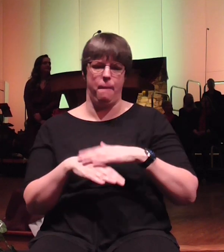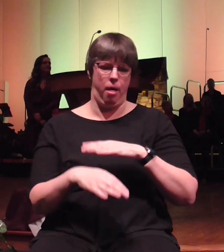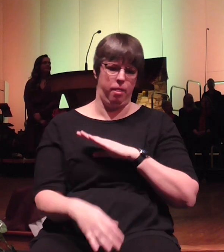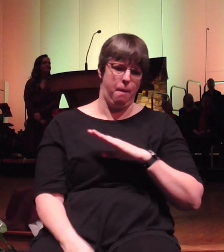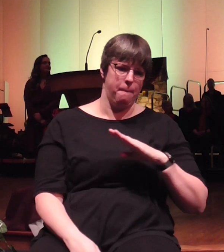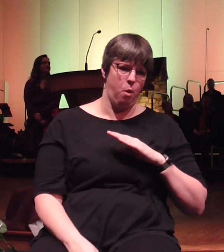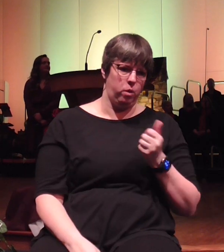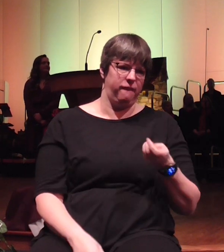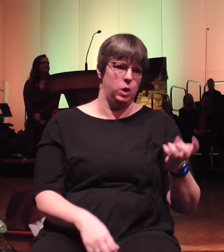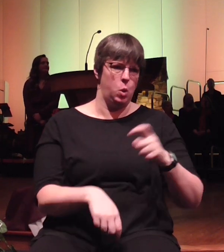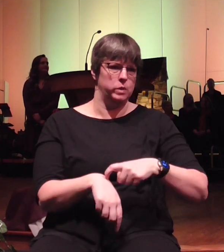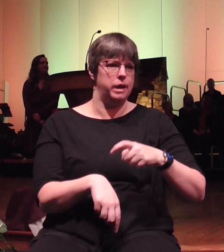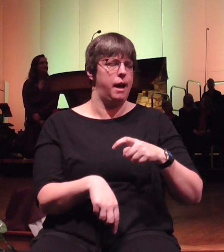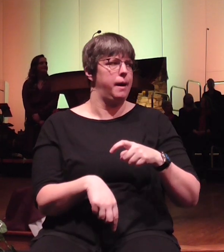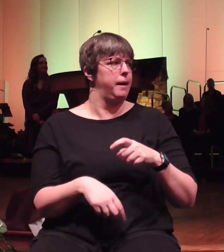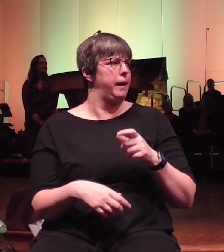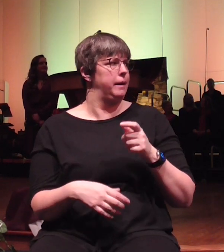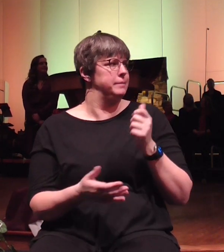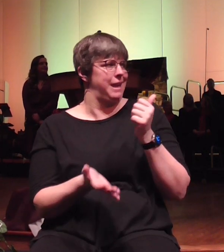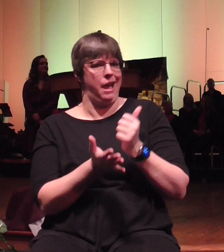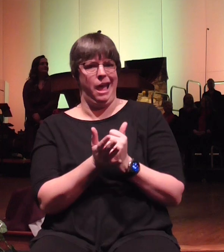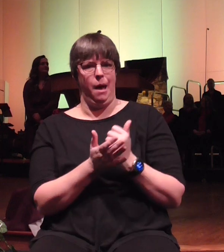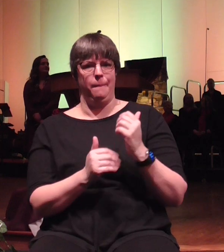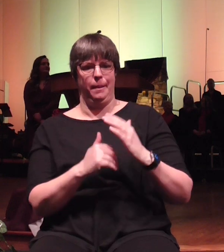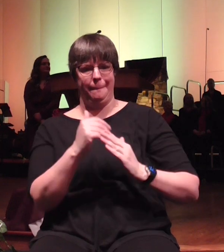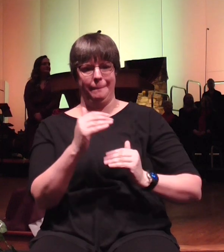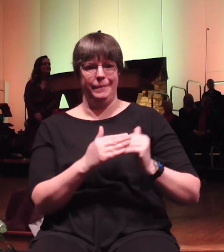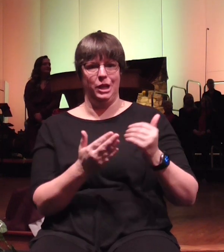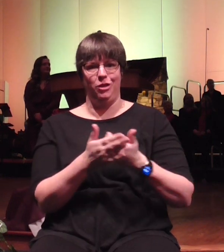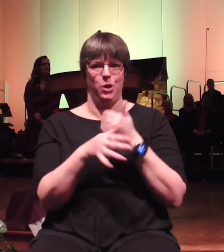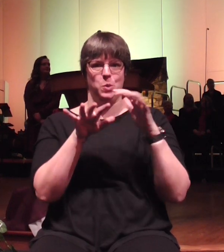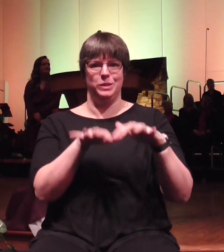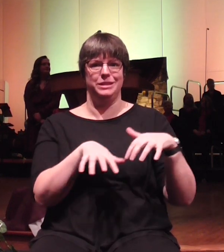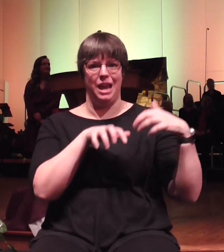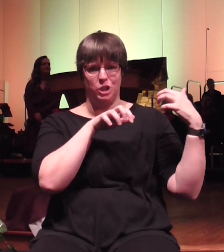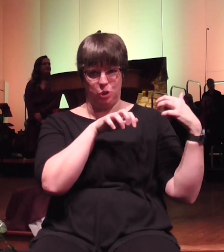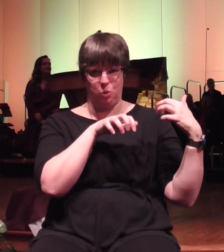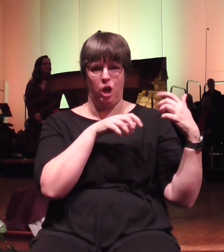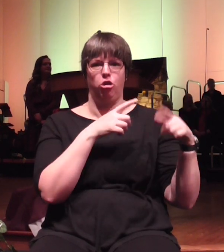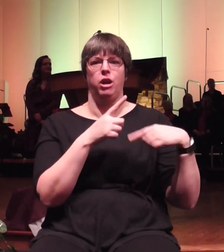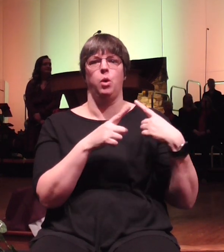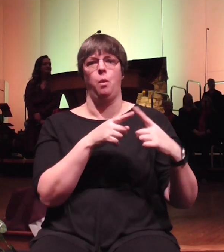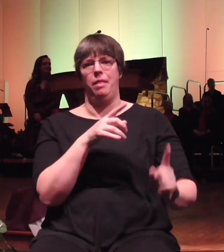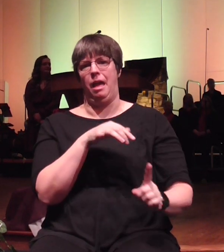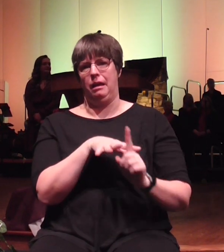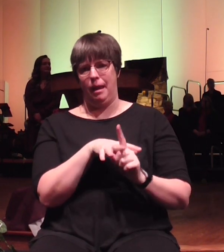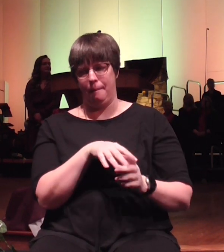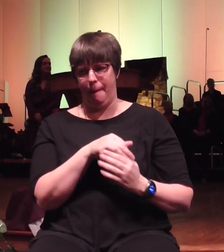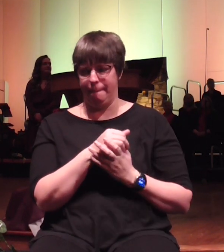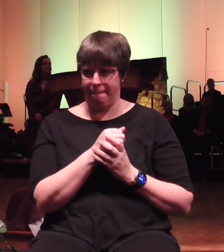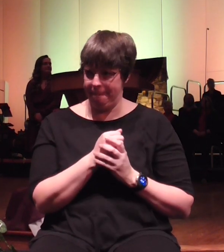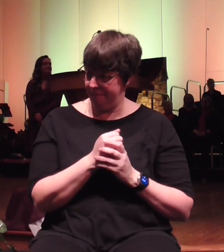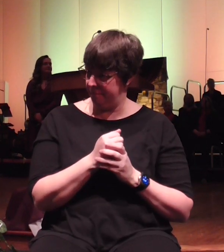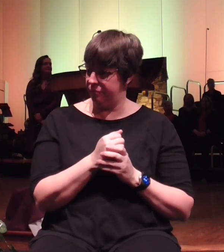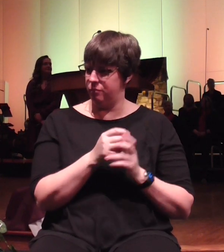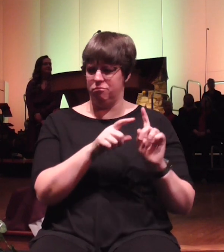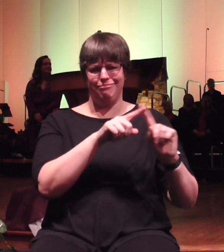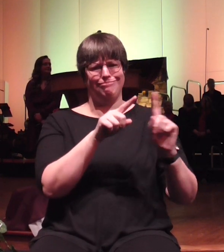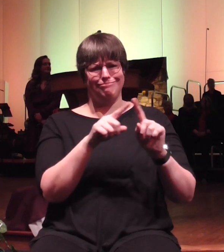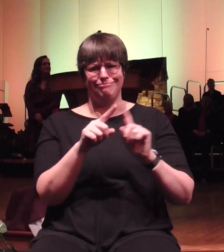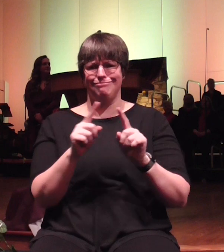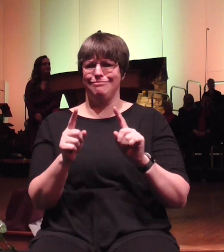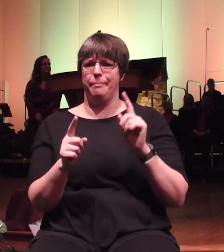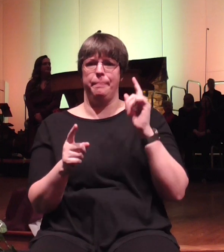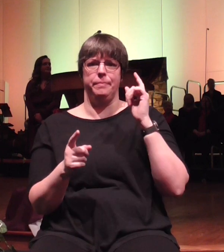of trustees a couple of times and helped build a new sanctuary when it came up. And those are all just such